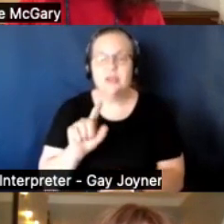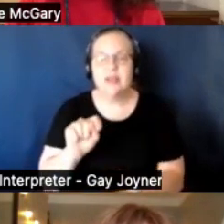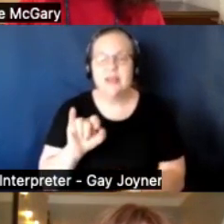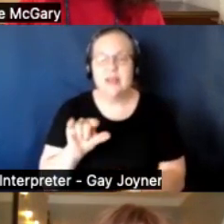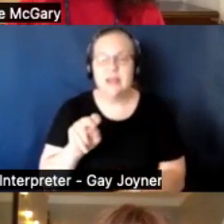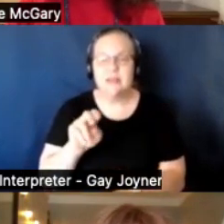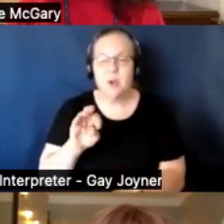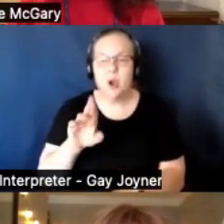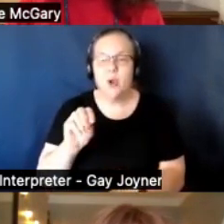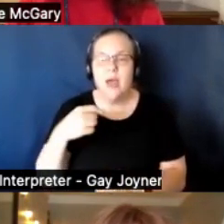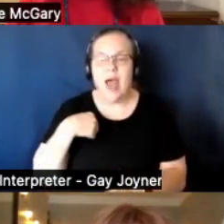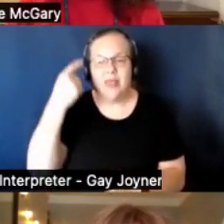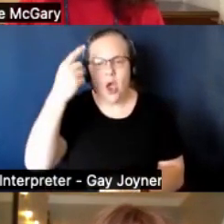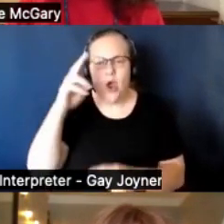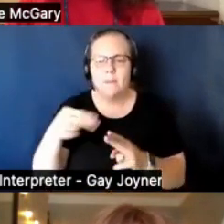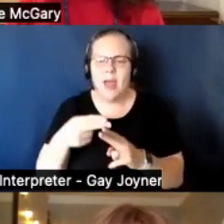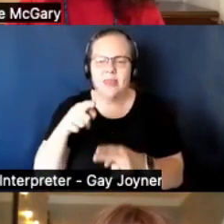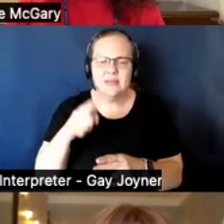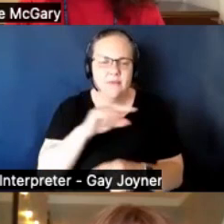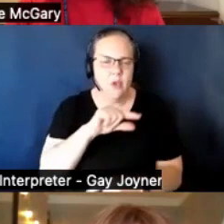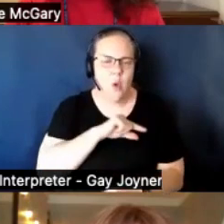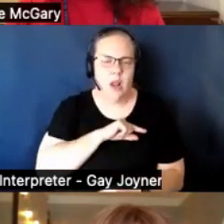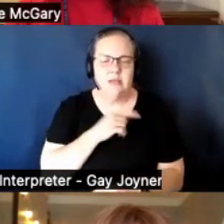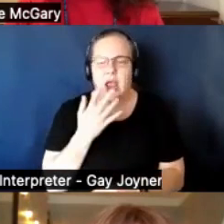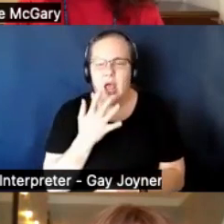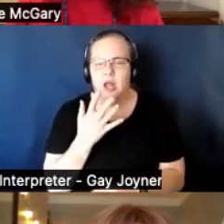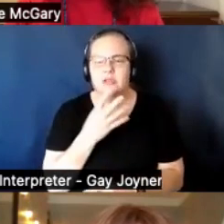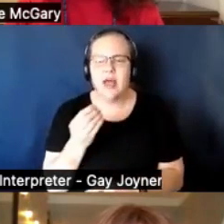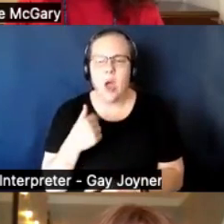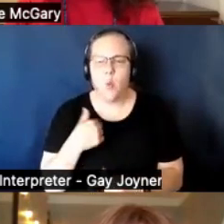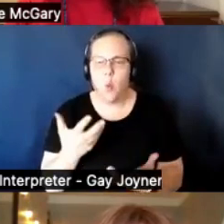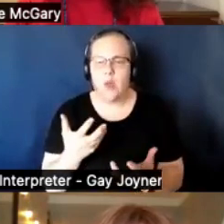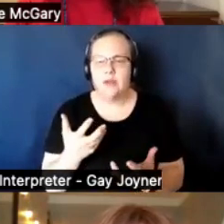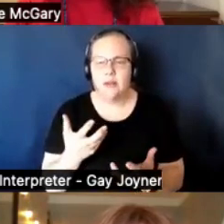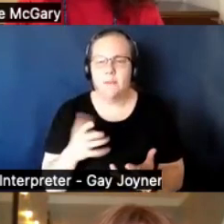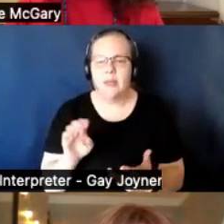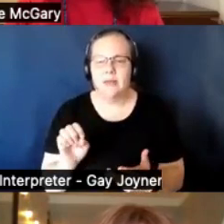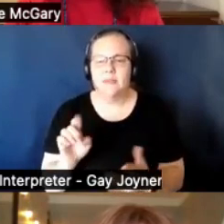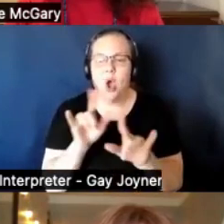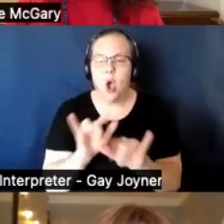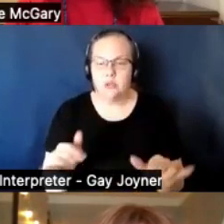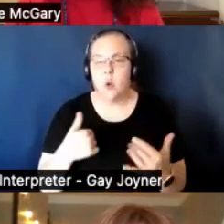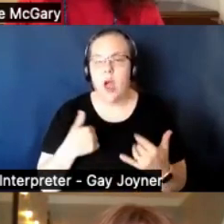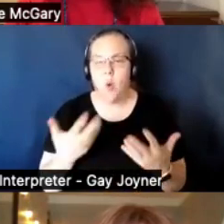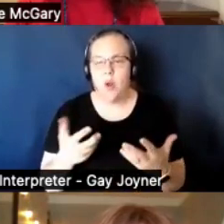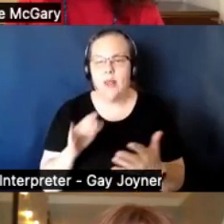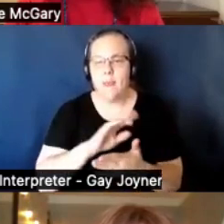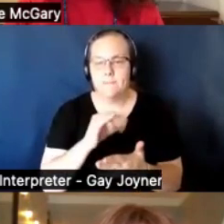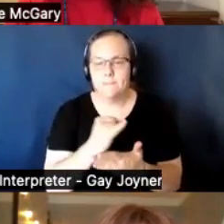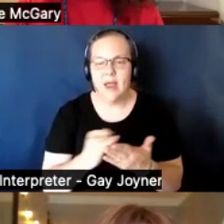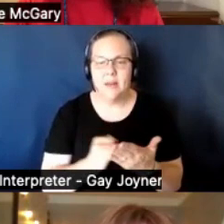I thought of this painting is I thought of the qualities and colors I wanted it to be. I also wanted the painting to be